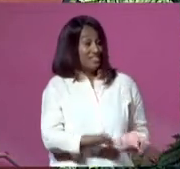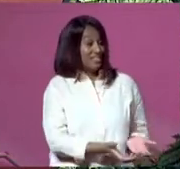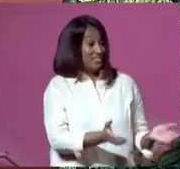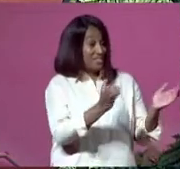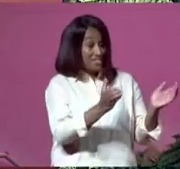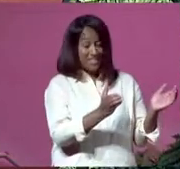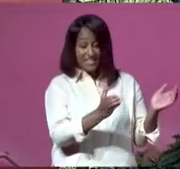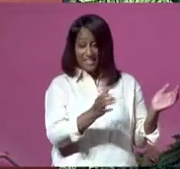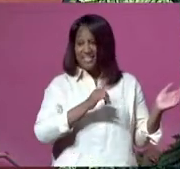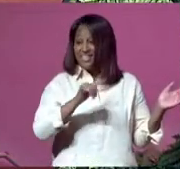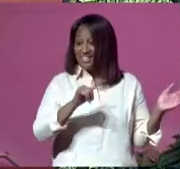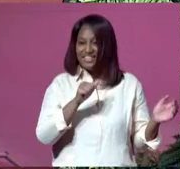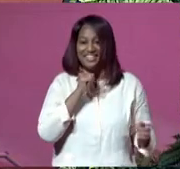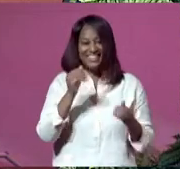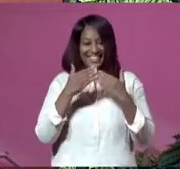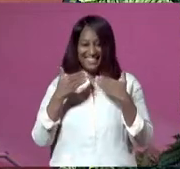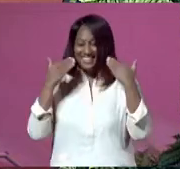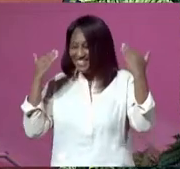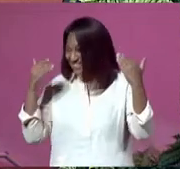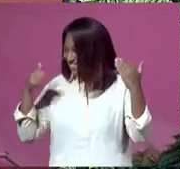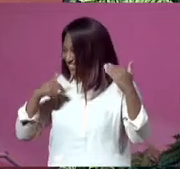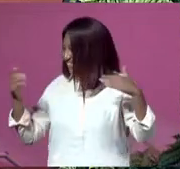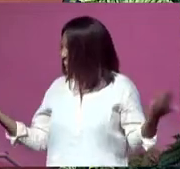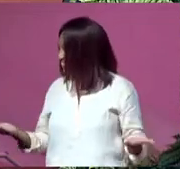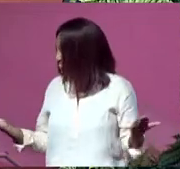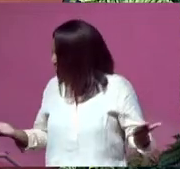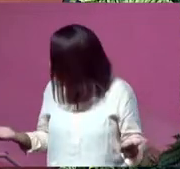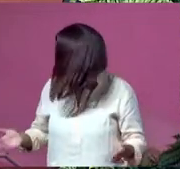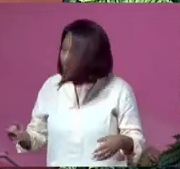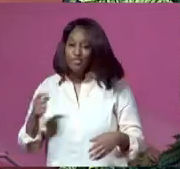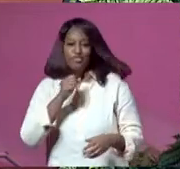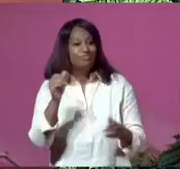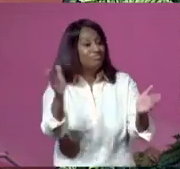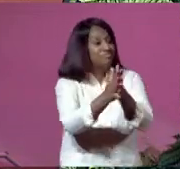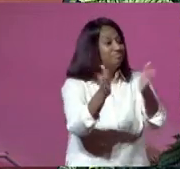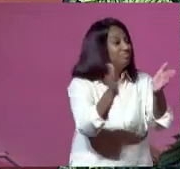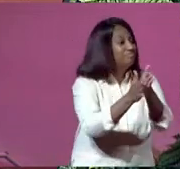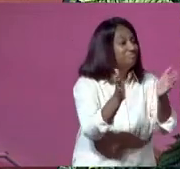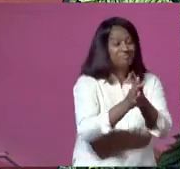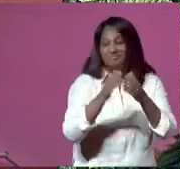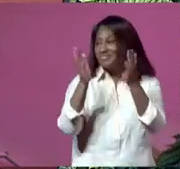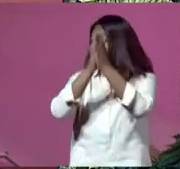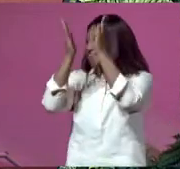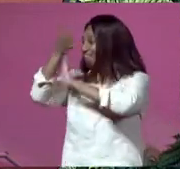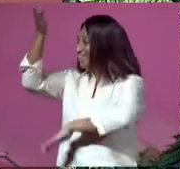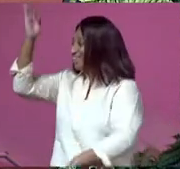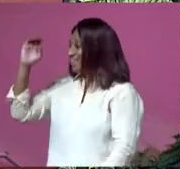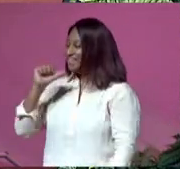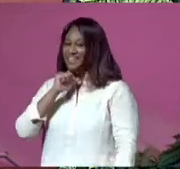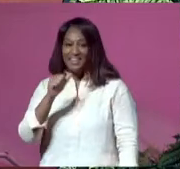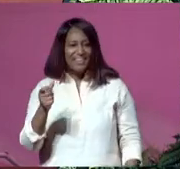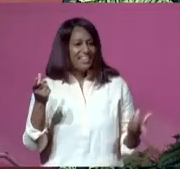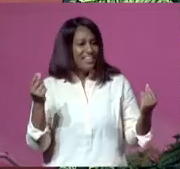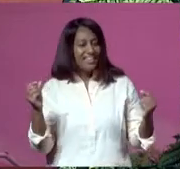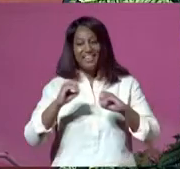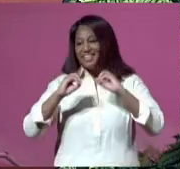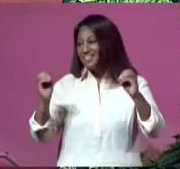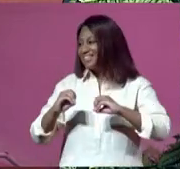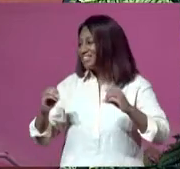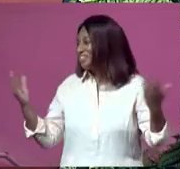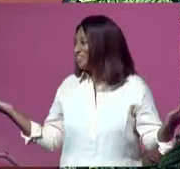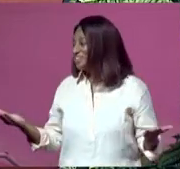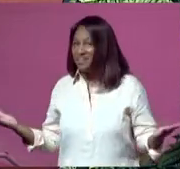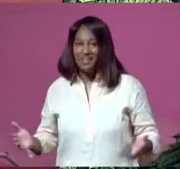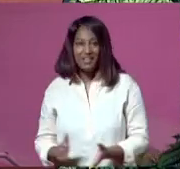now. You ain't smiled since you've been in here. You haven't clapped since you've been in here. You haven't lifted a hand since you've been in here.